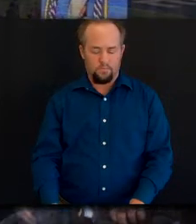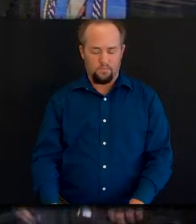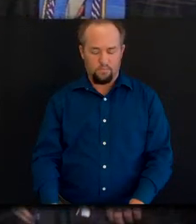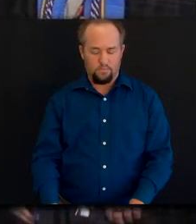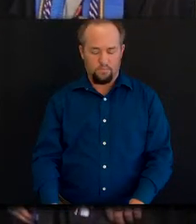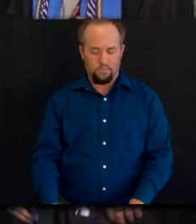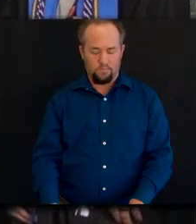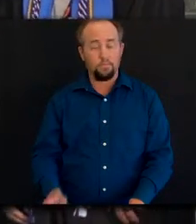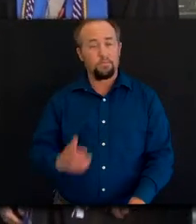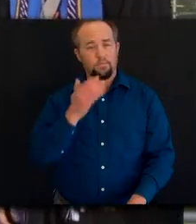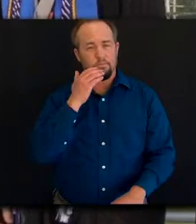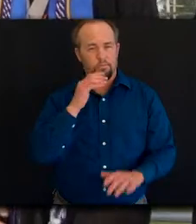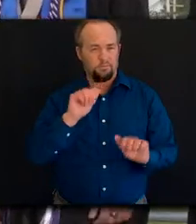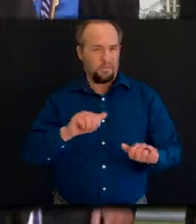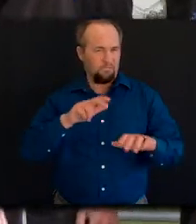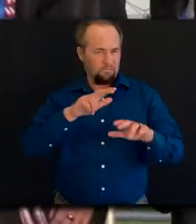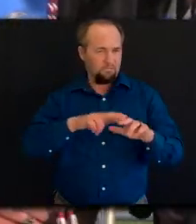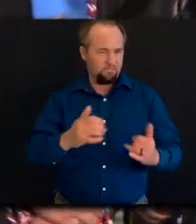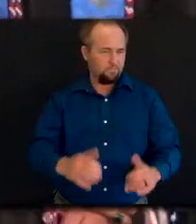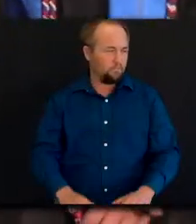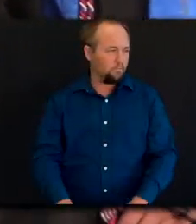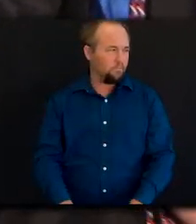You may now be seated.